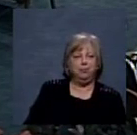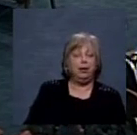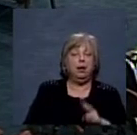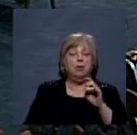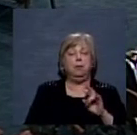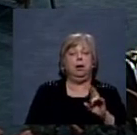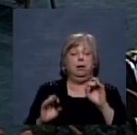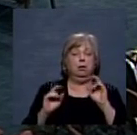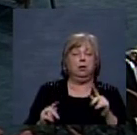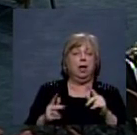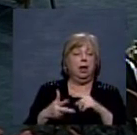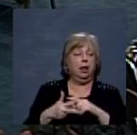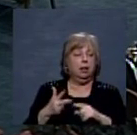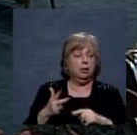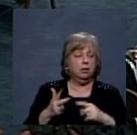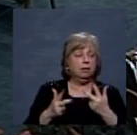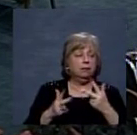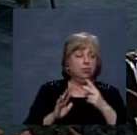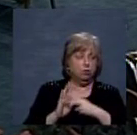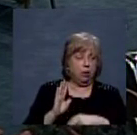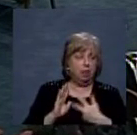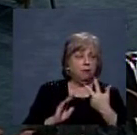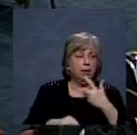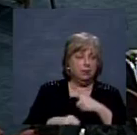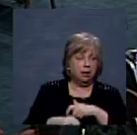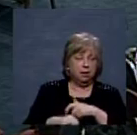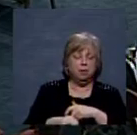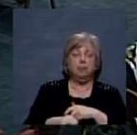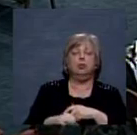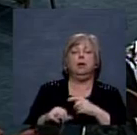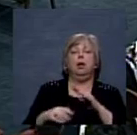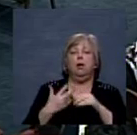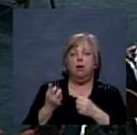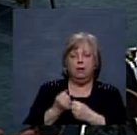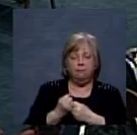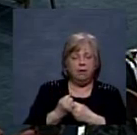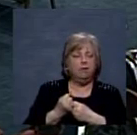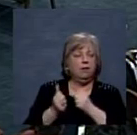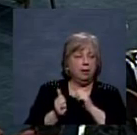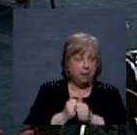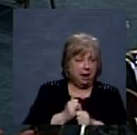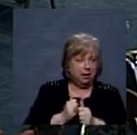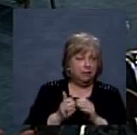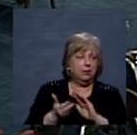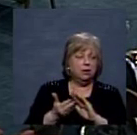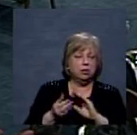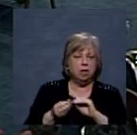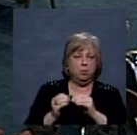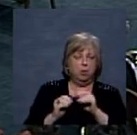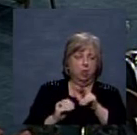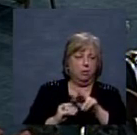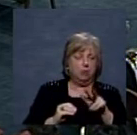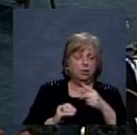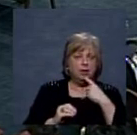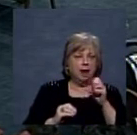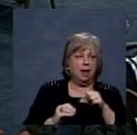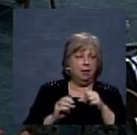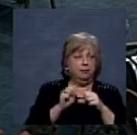Okay, we've had three readings of the ordinance. All in favor of the passage of ordinance number 33, indicate by saying aye.